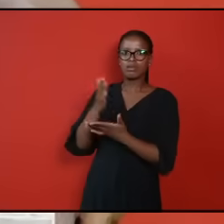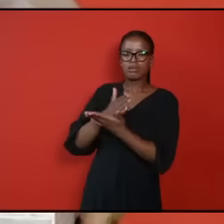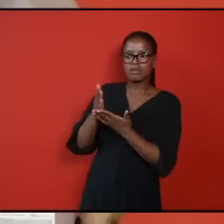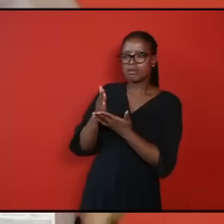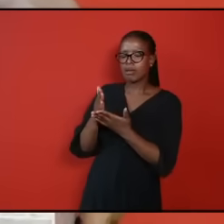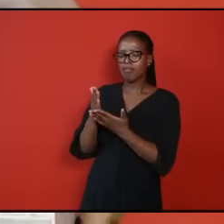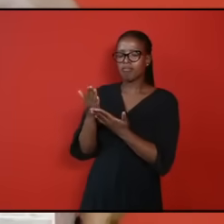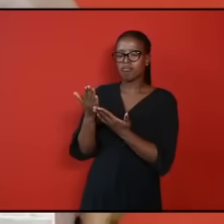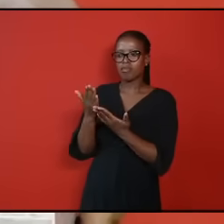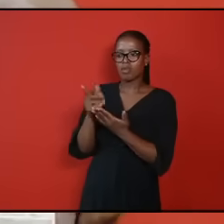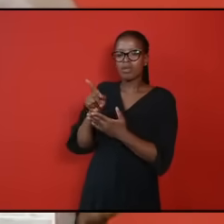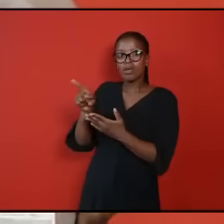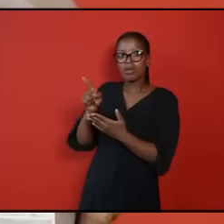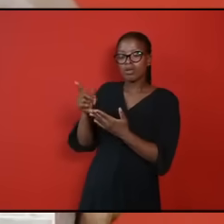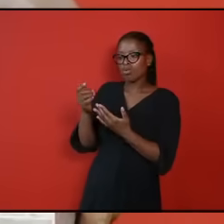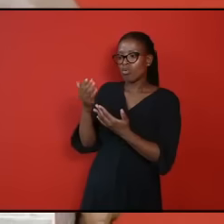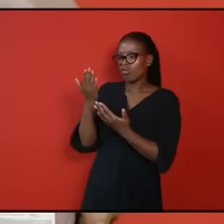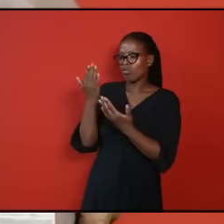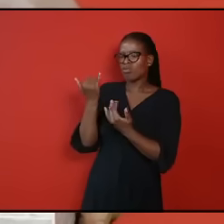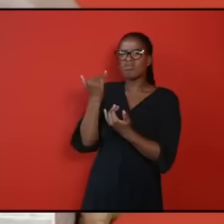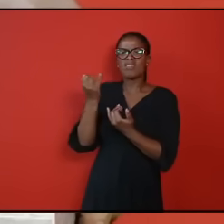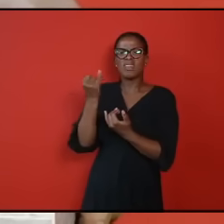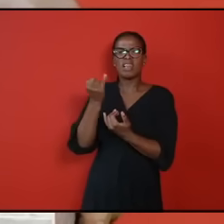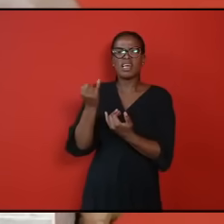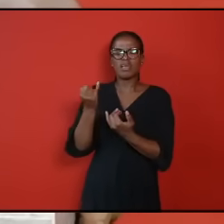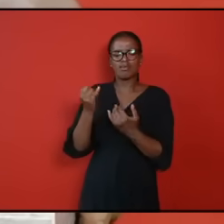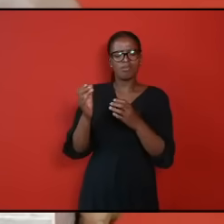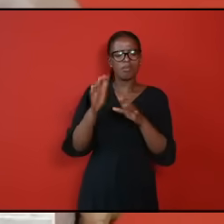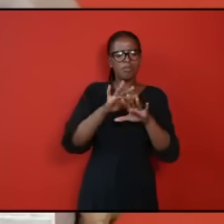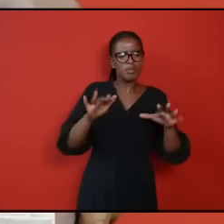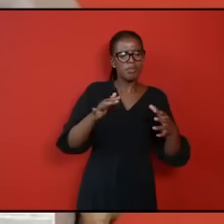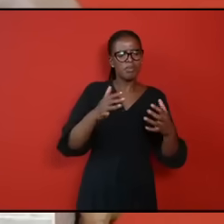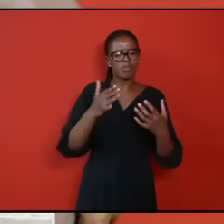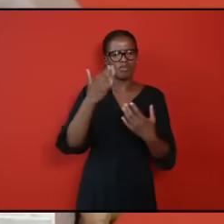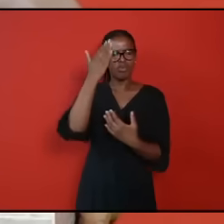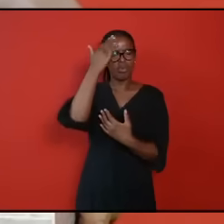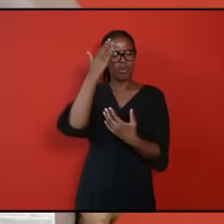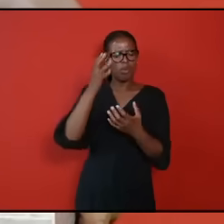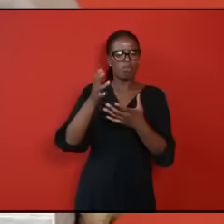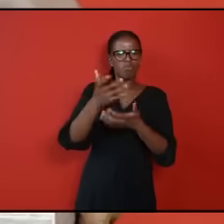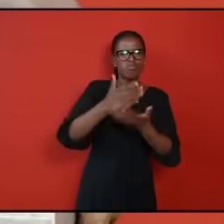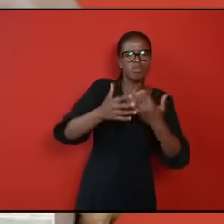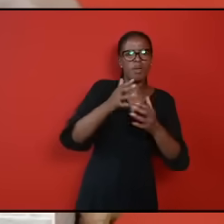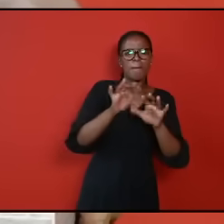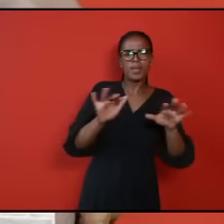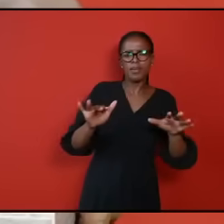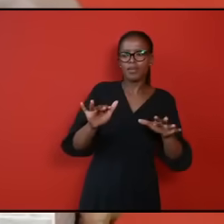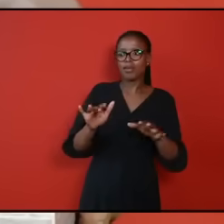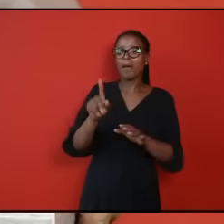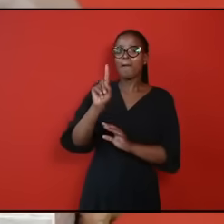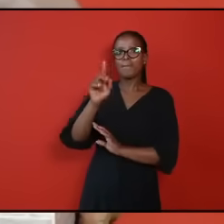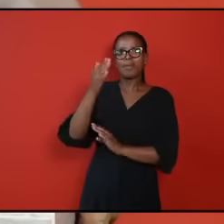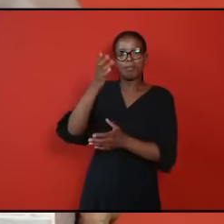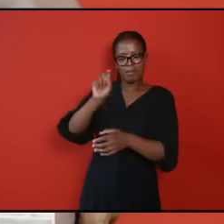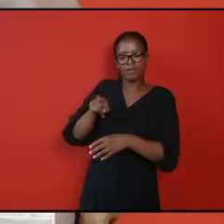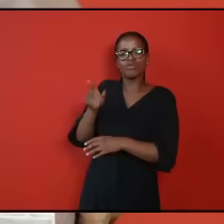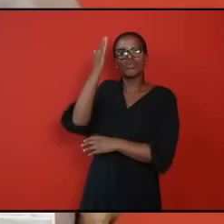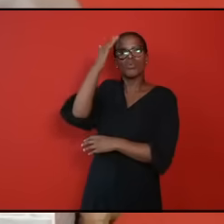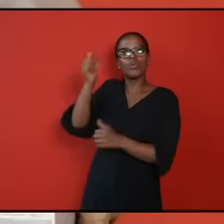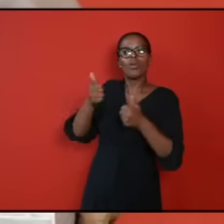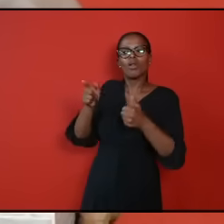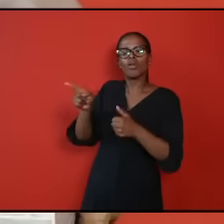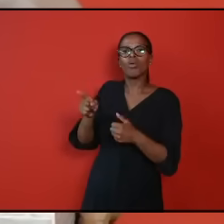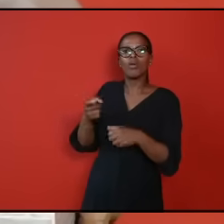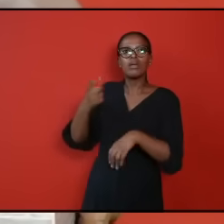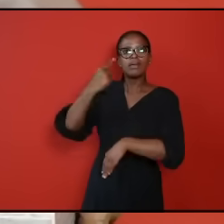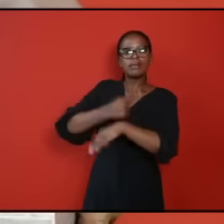But he should know his days are numbered. His days are numbered. He will go and spend more time with those taxi people